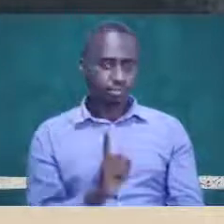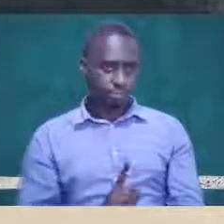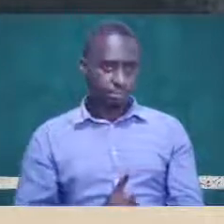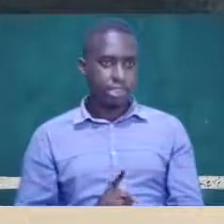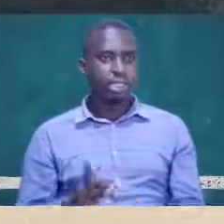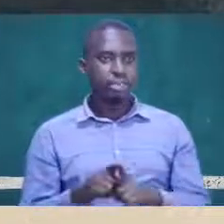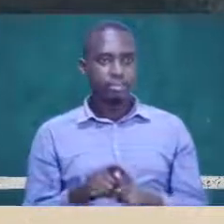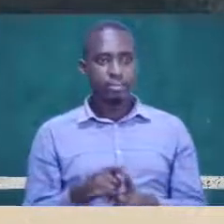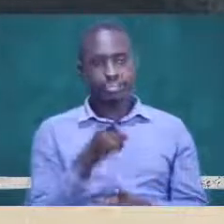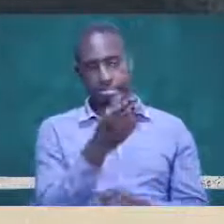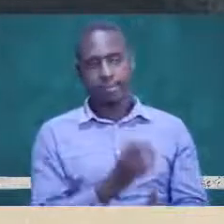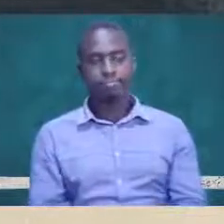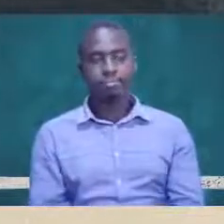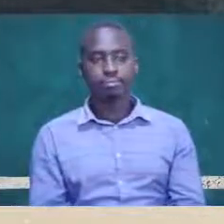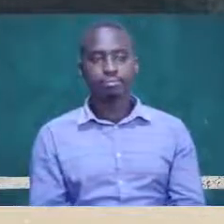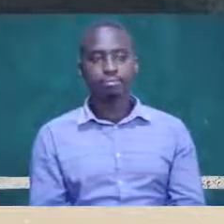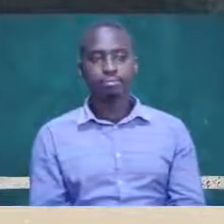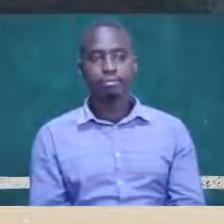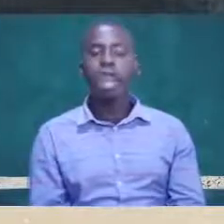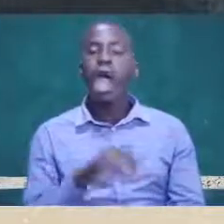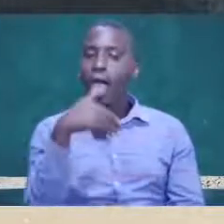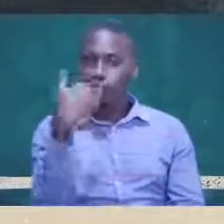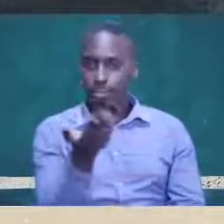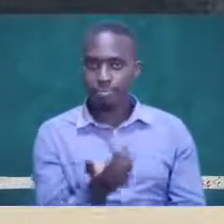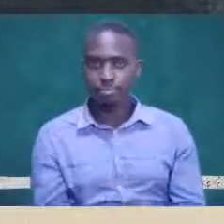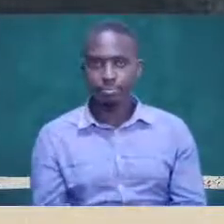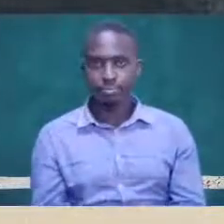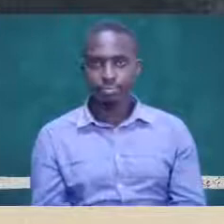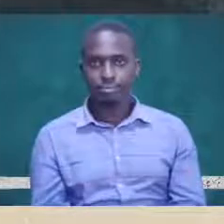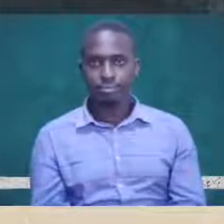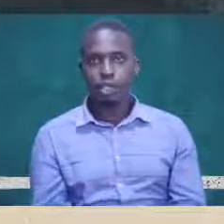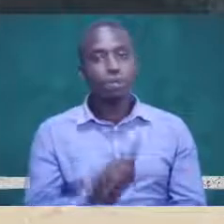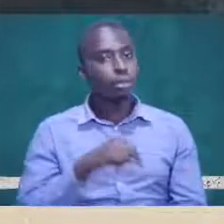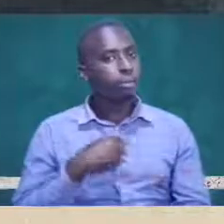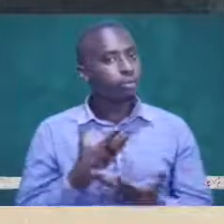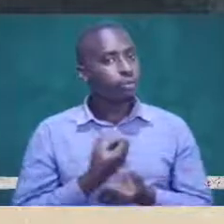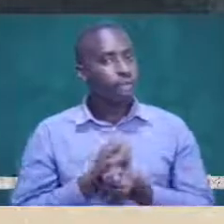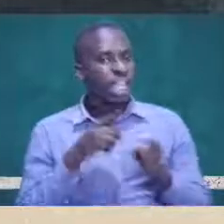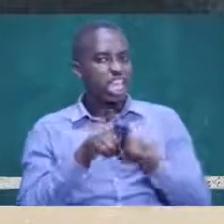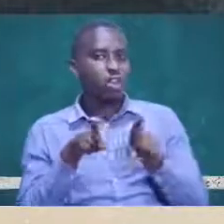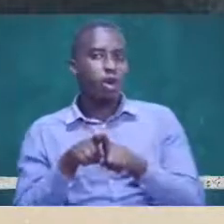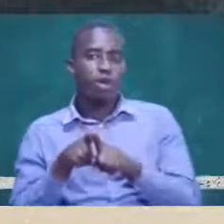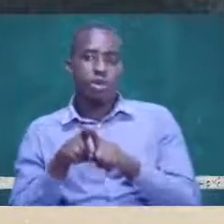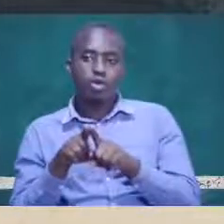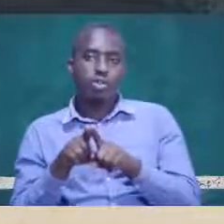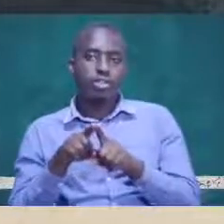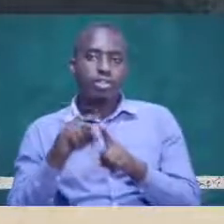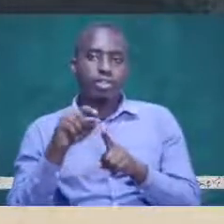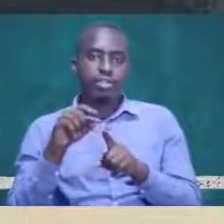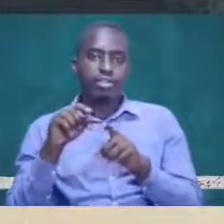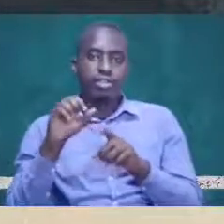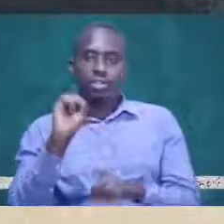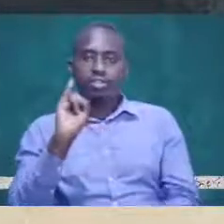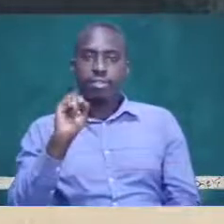our MPS. Now, this, we have equal signs, we shall cross multiply. This is a whole